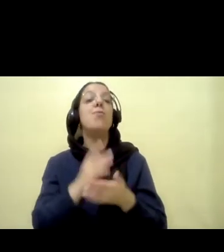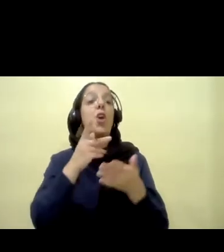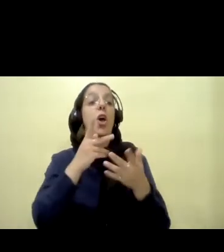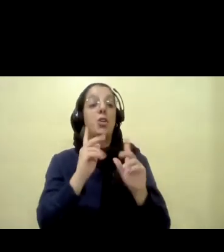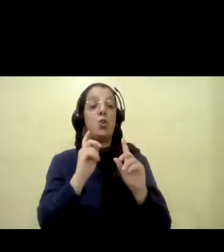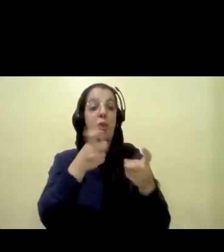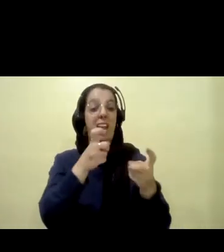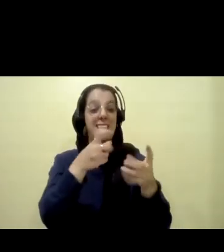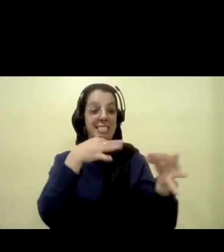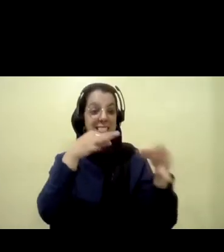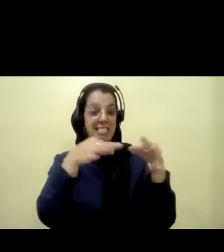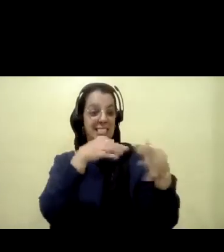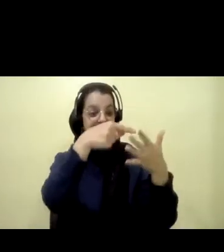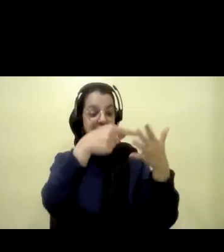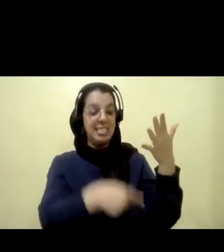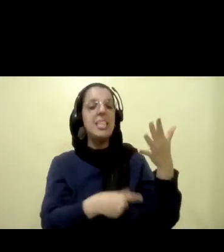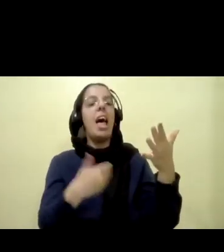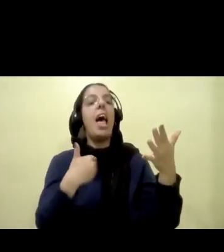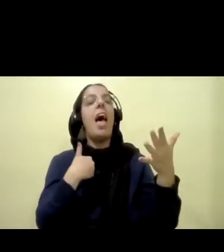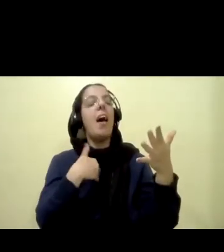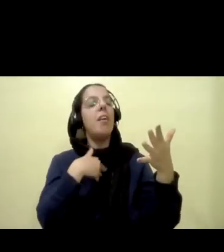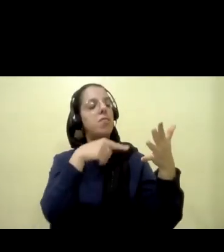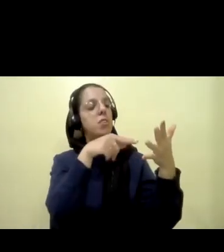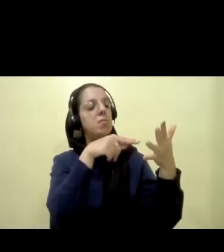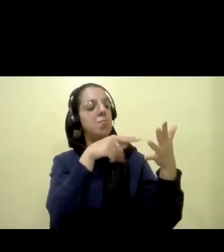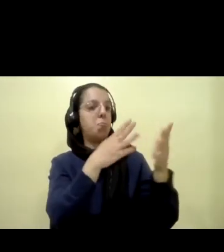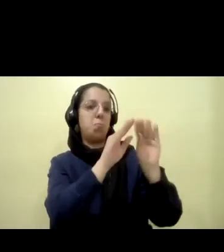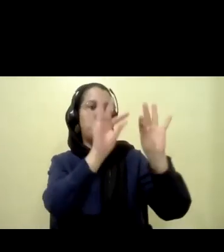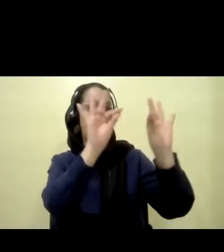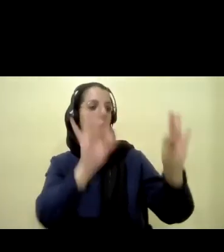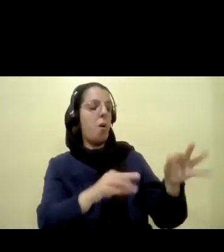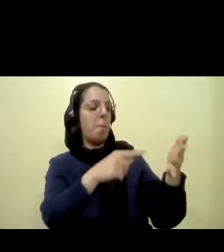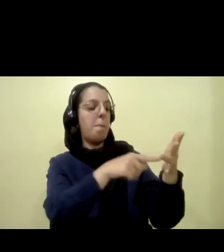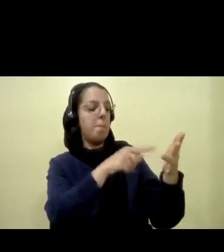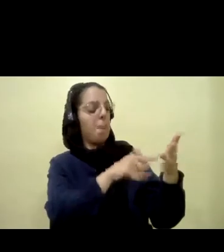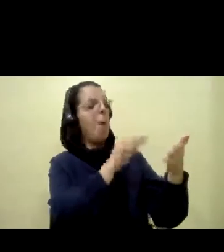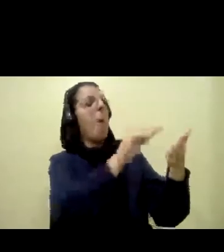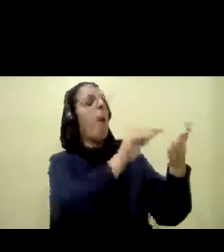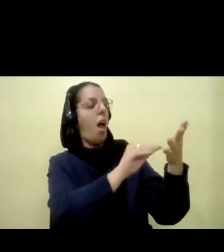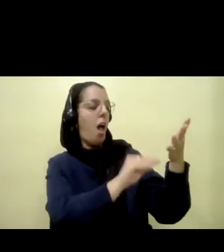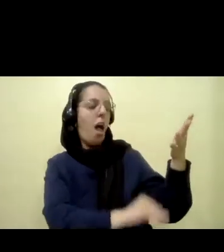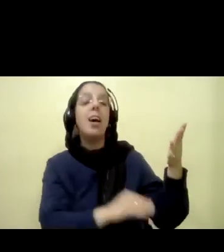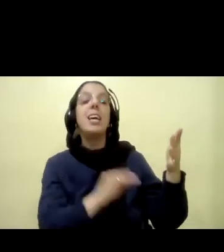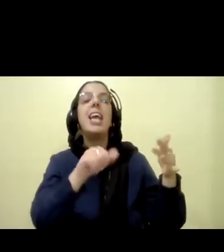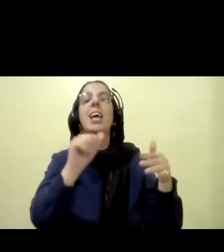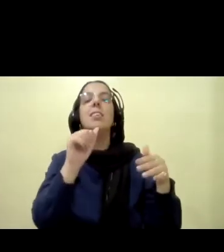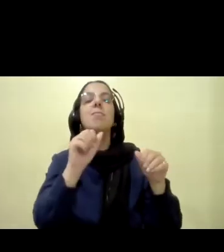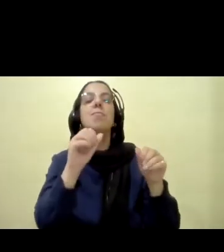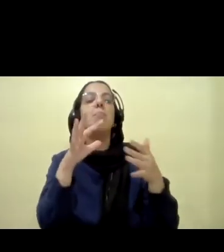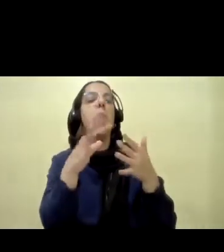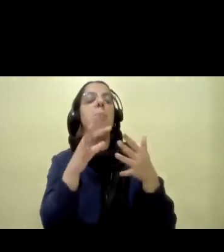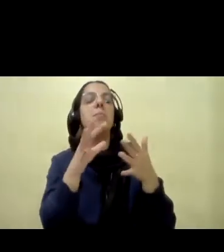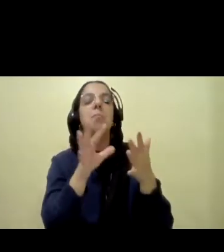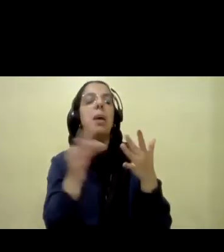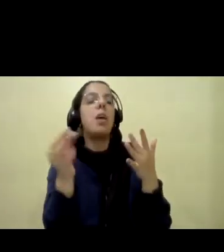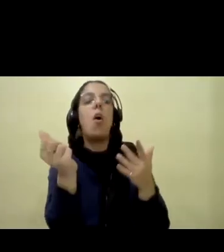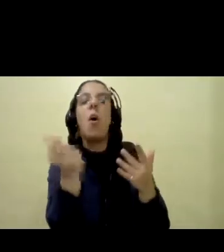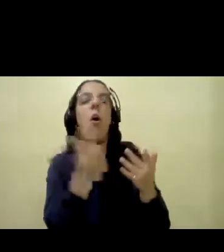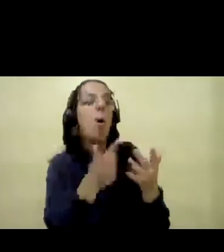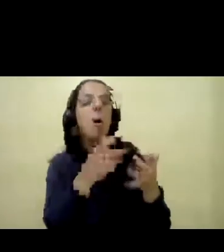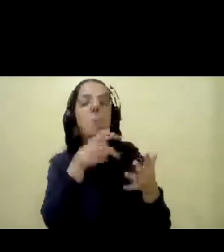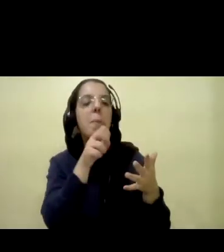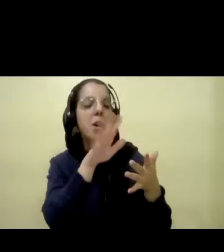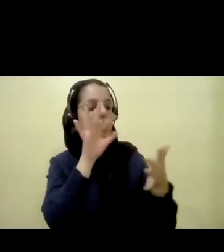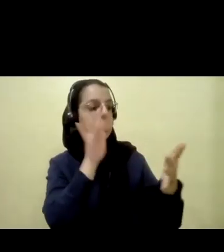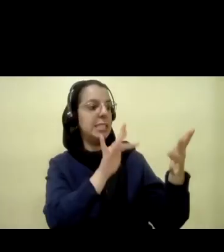you can talk about that. You can click every single park on the list if you want. You can click only one park. And there's an area where you